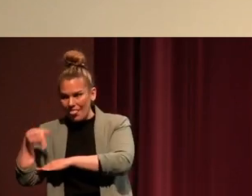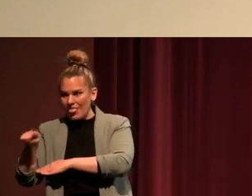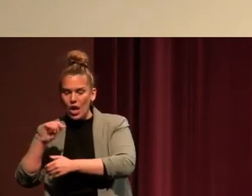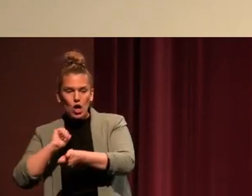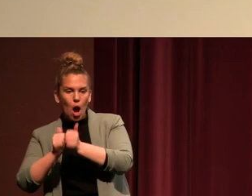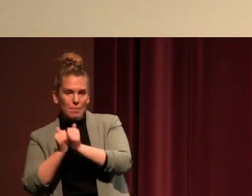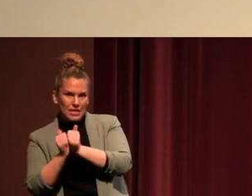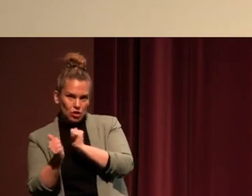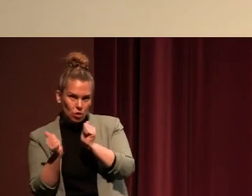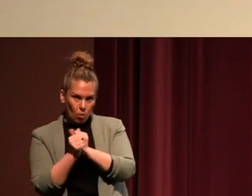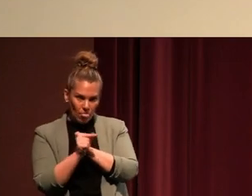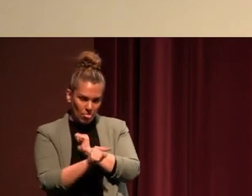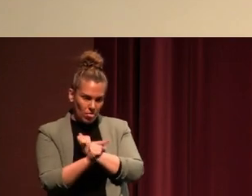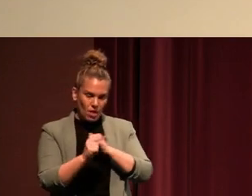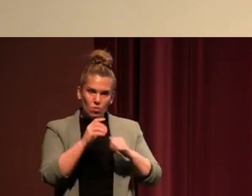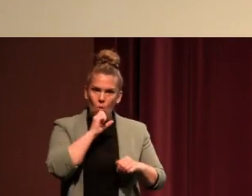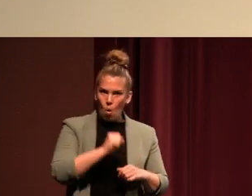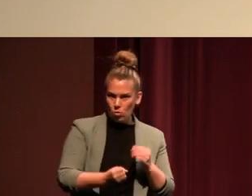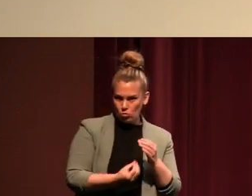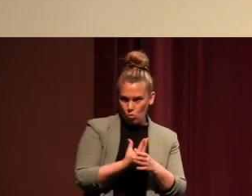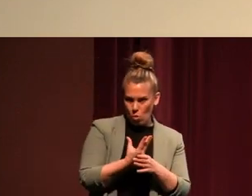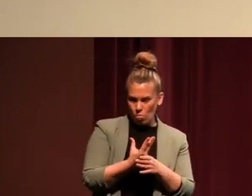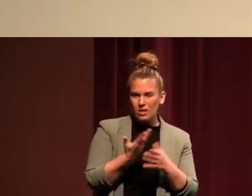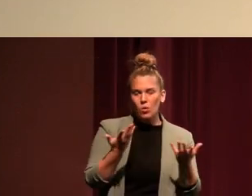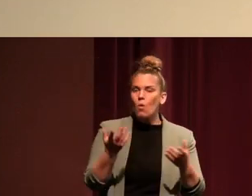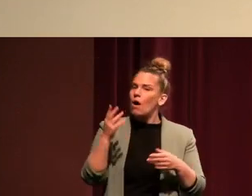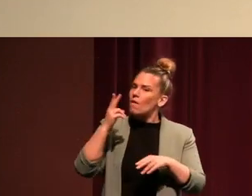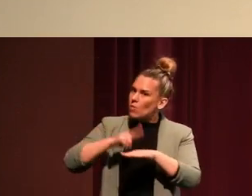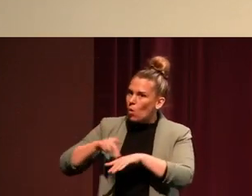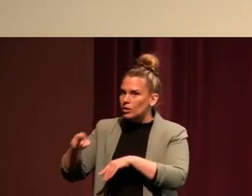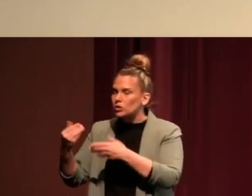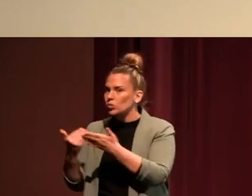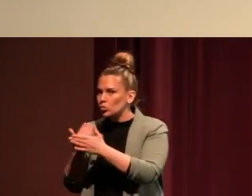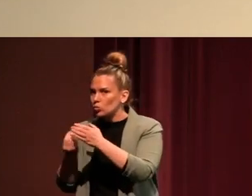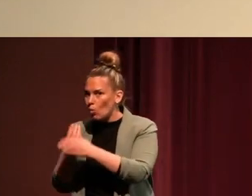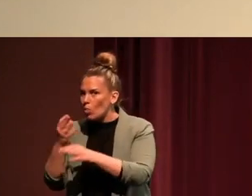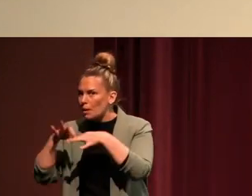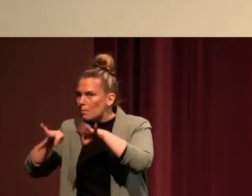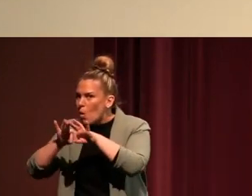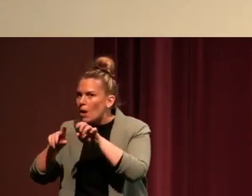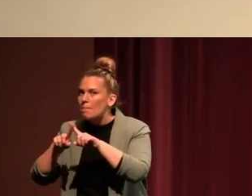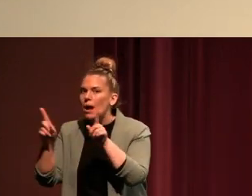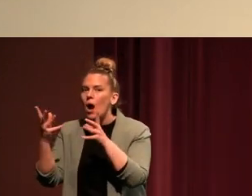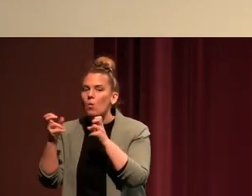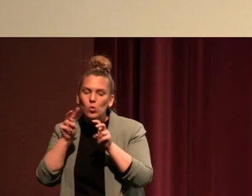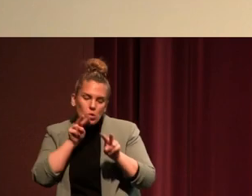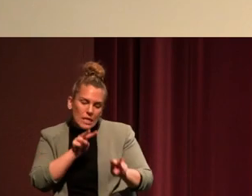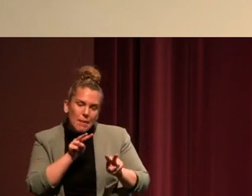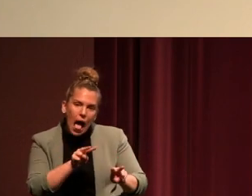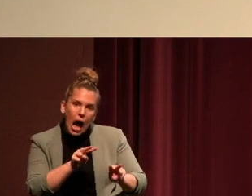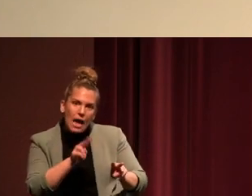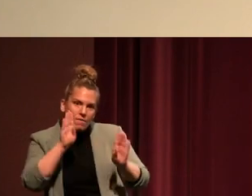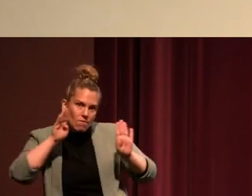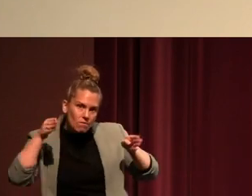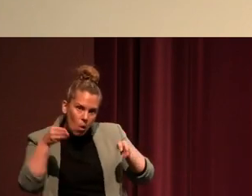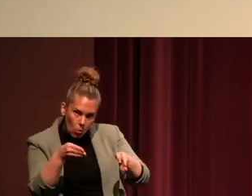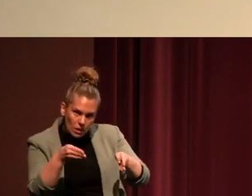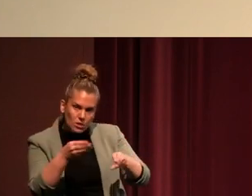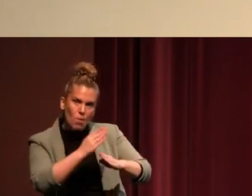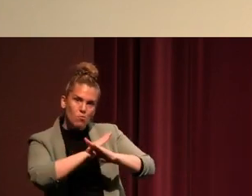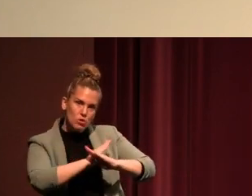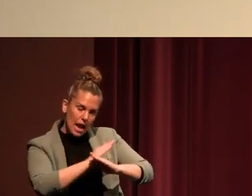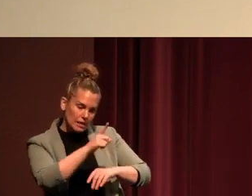growth forests. So, of course, new growth is important, but I suggest that we keep our eyes on and our focus on